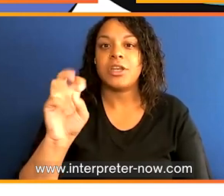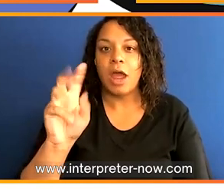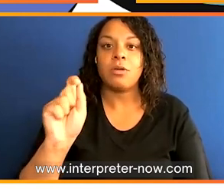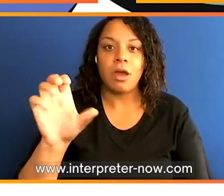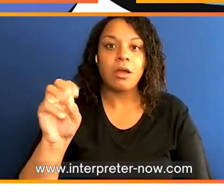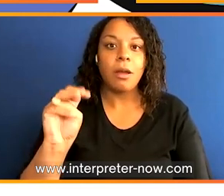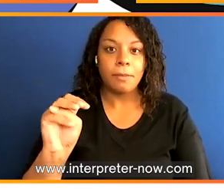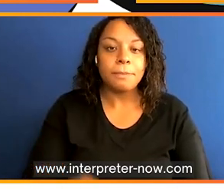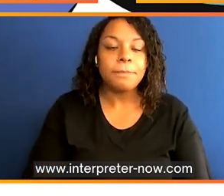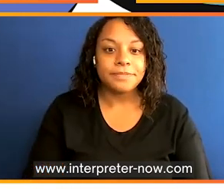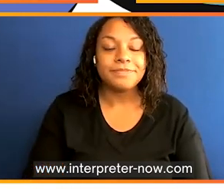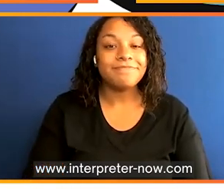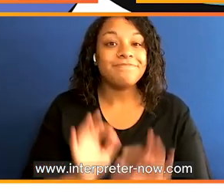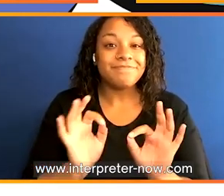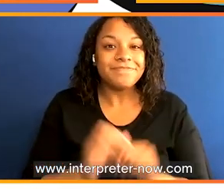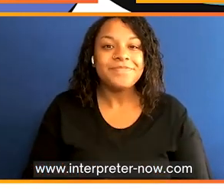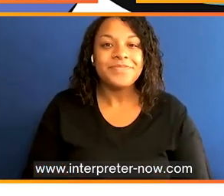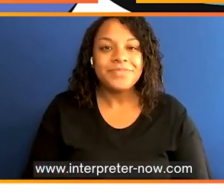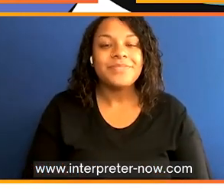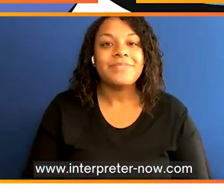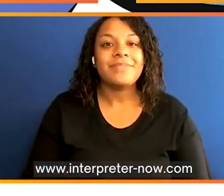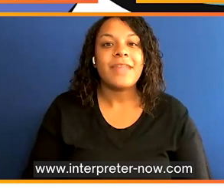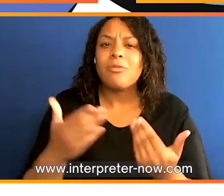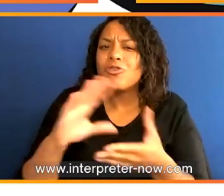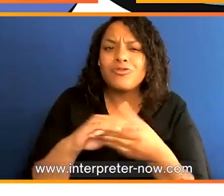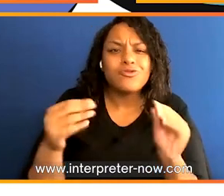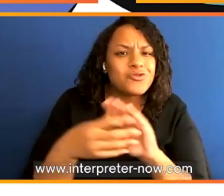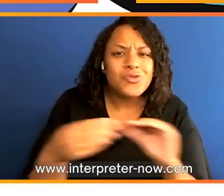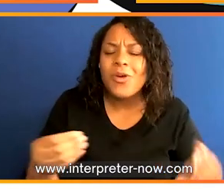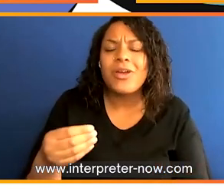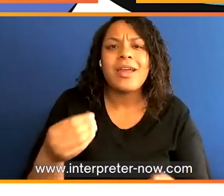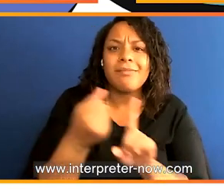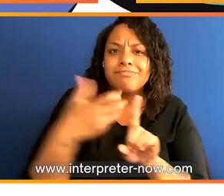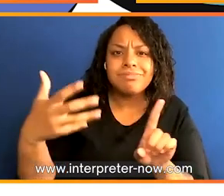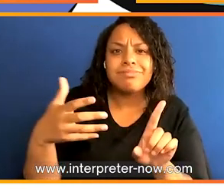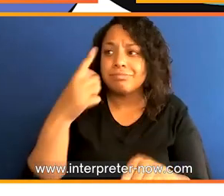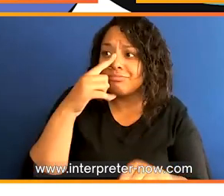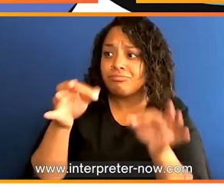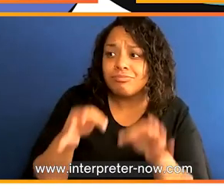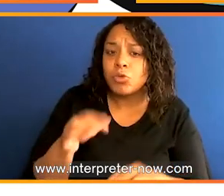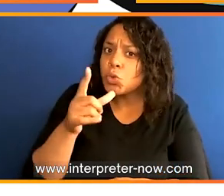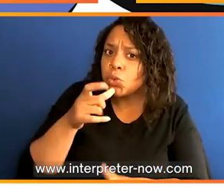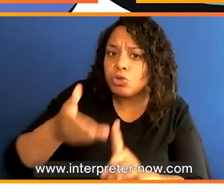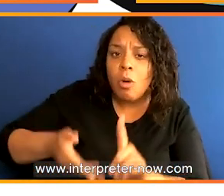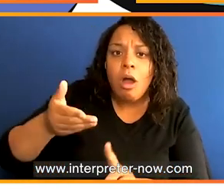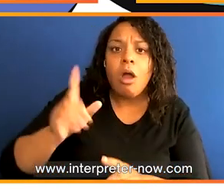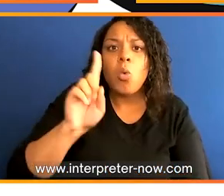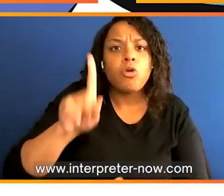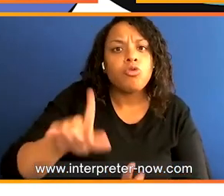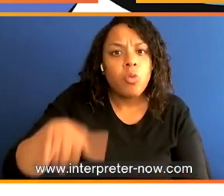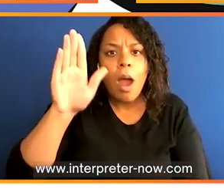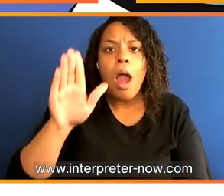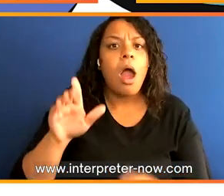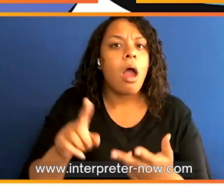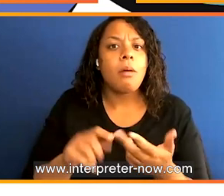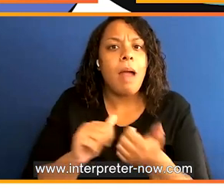www.interpreter-now.com. Awesome. Well, let's dive into your story. Can you share a bit about who you are, where you grew up, and how